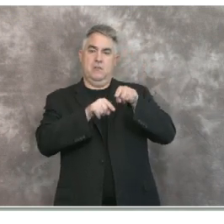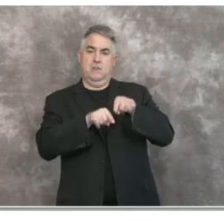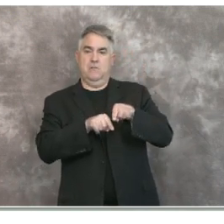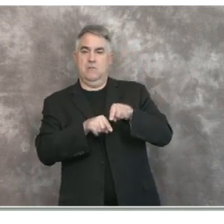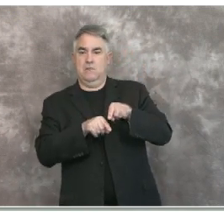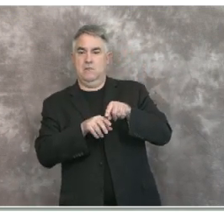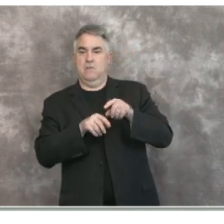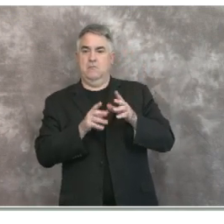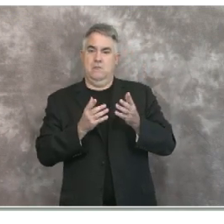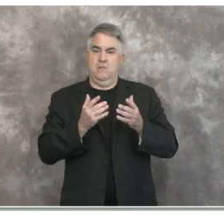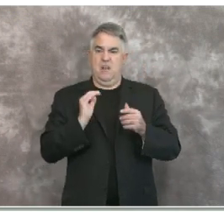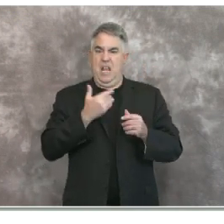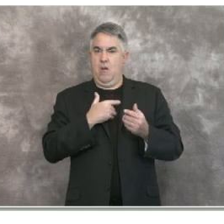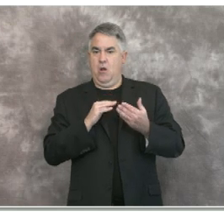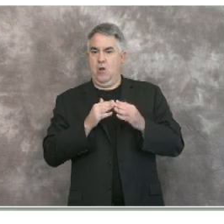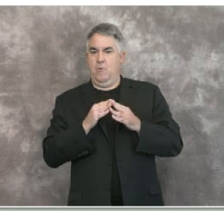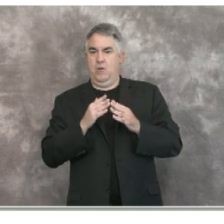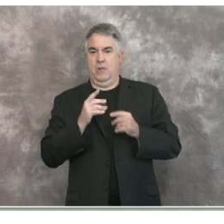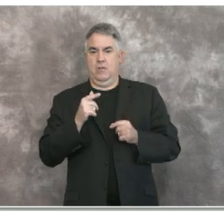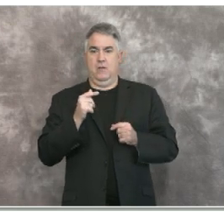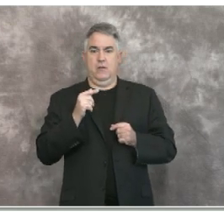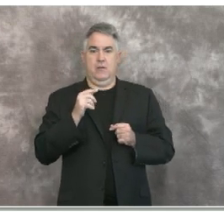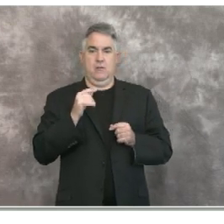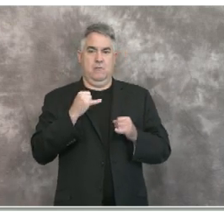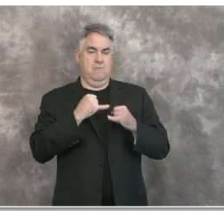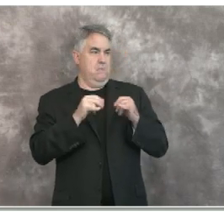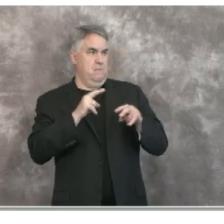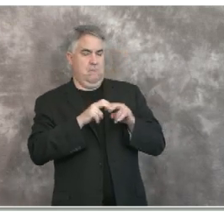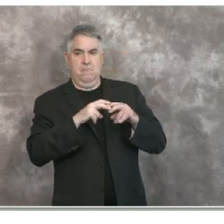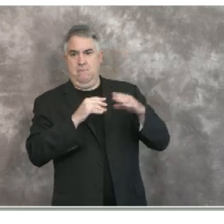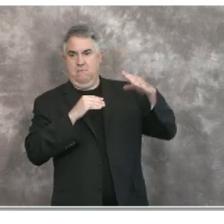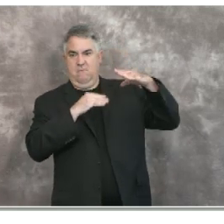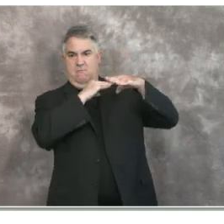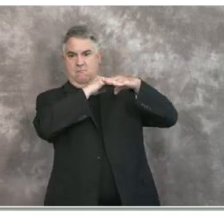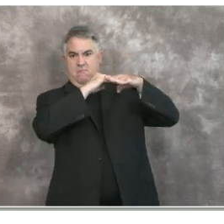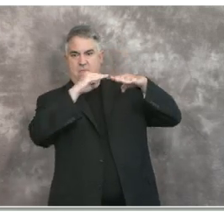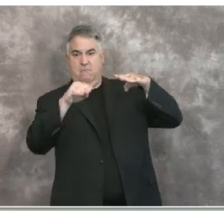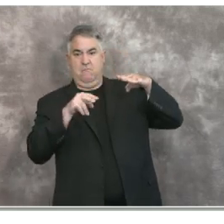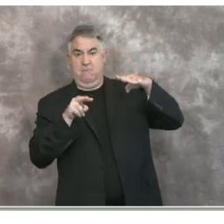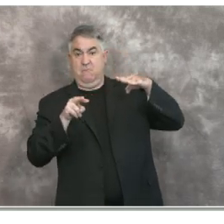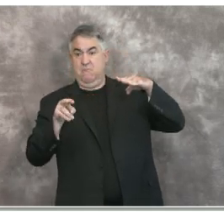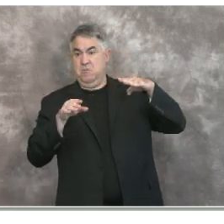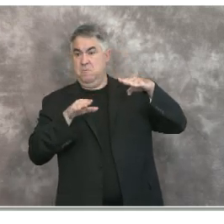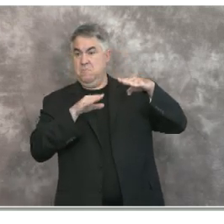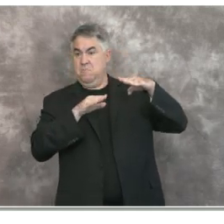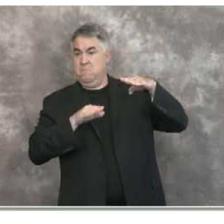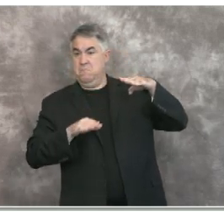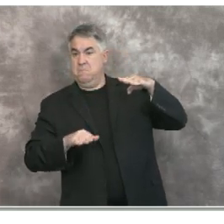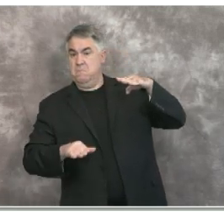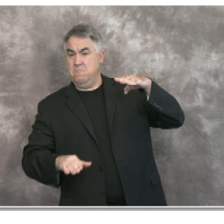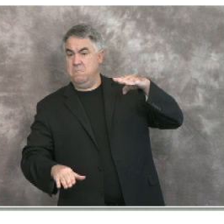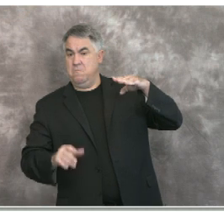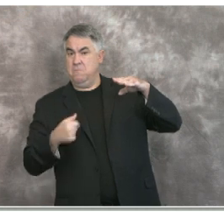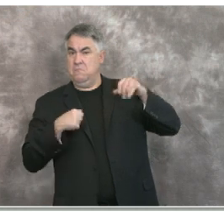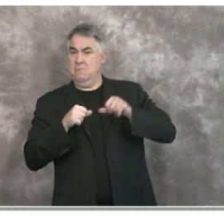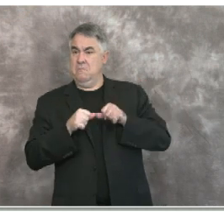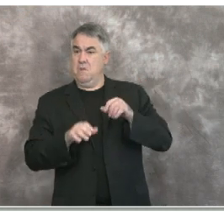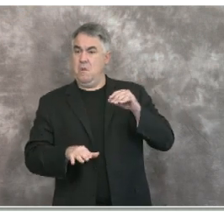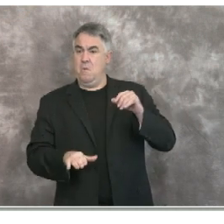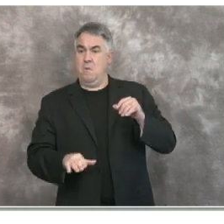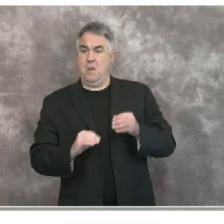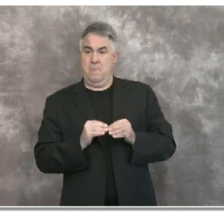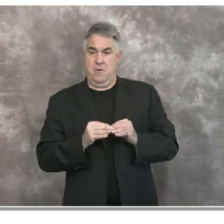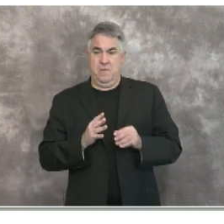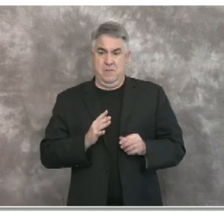community baseline. So this is tracking very well, and we will continue to monitor.